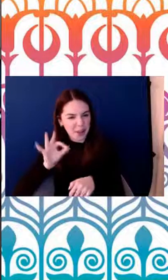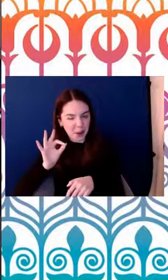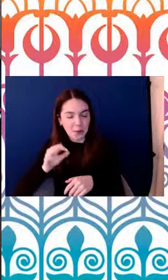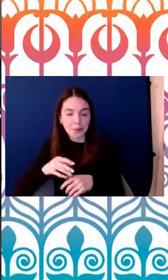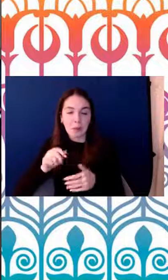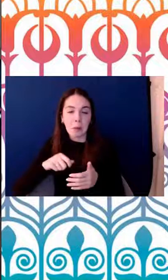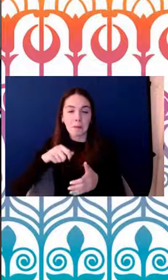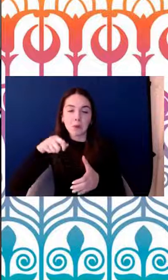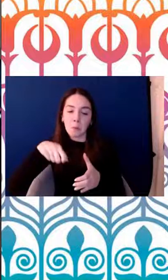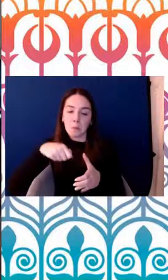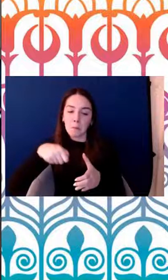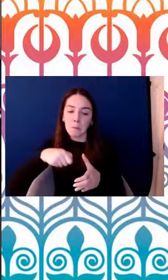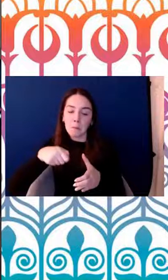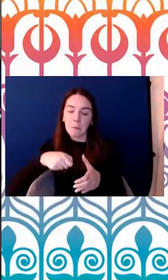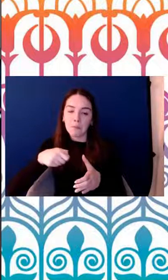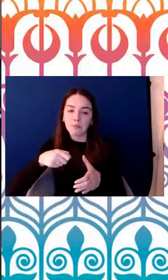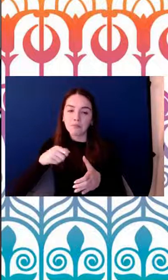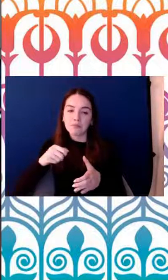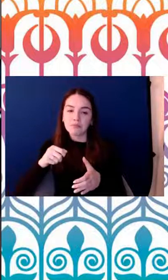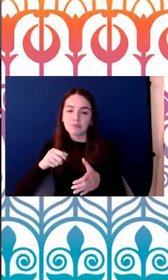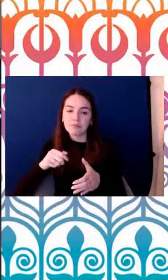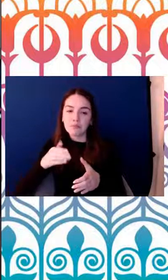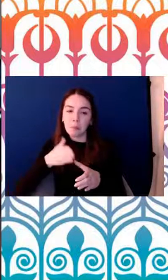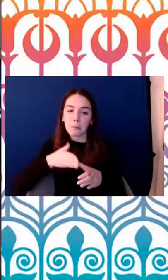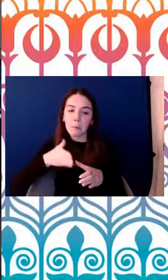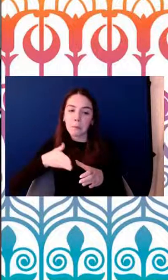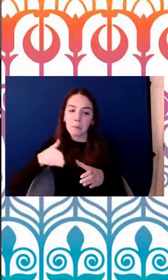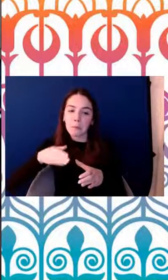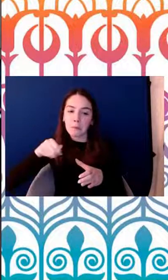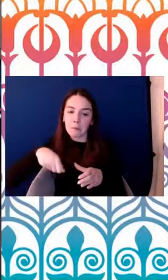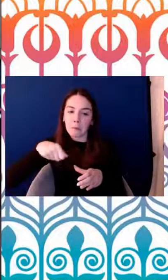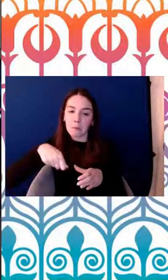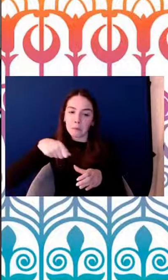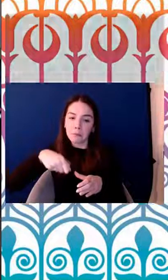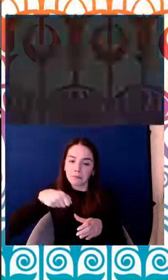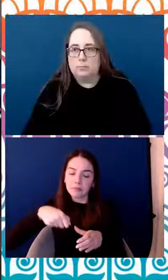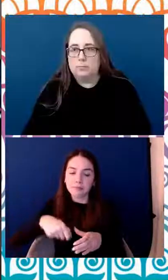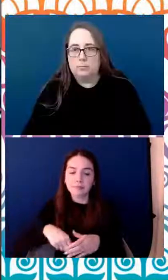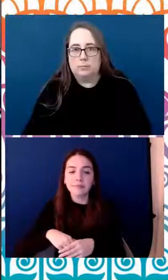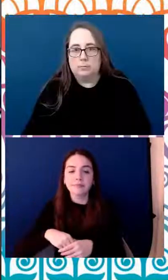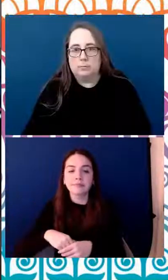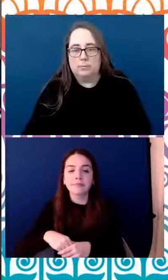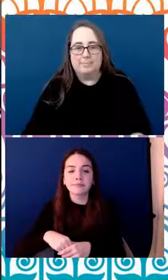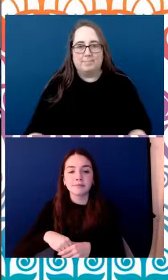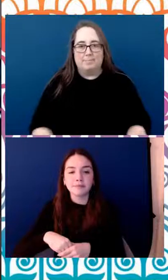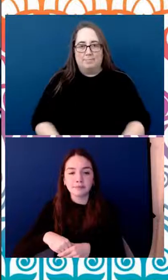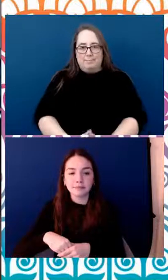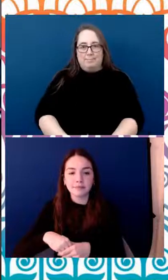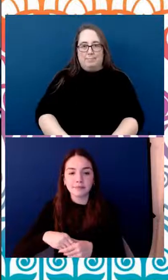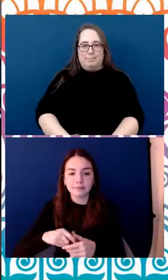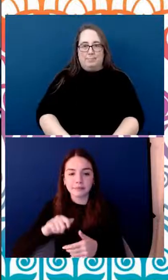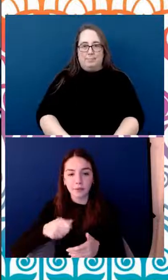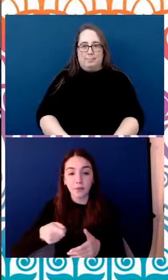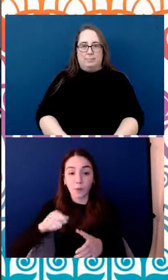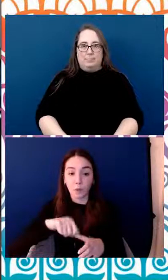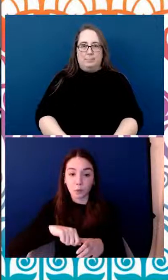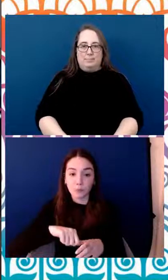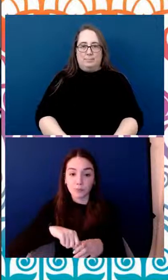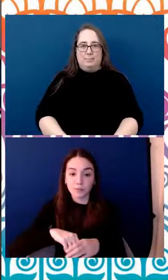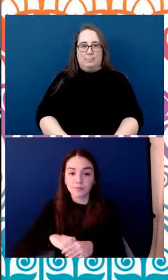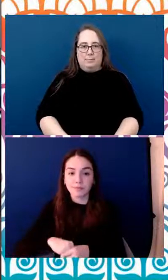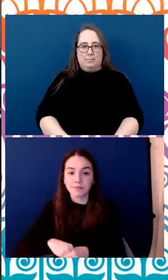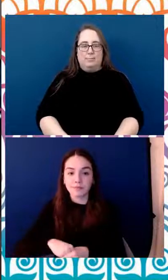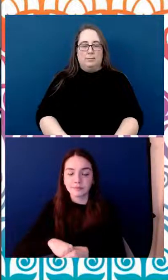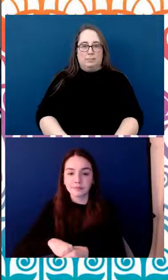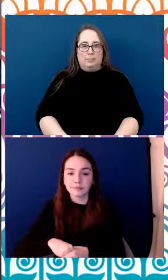just going like this. I'm like choppy, mixing. And then I'm going to fold it over.